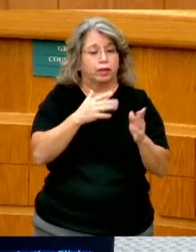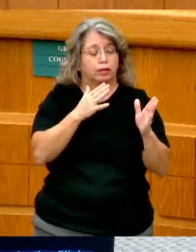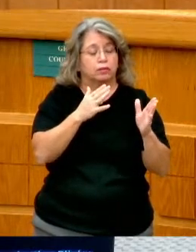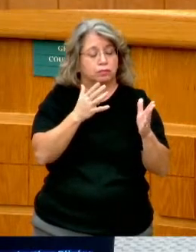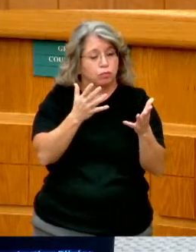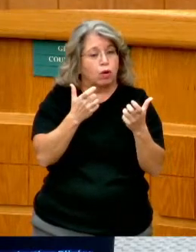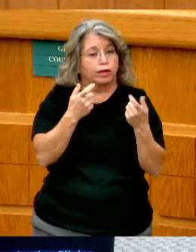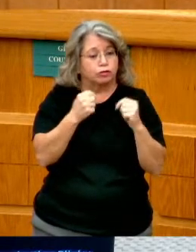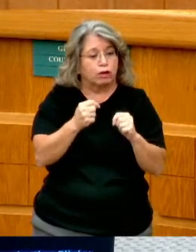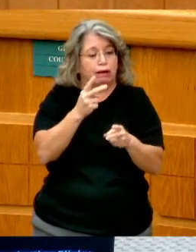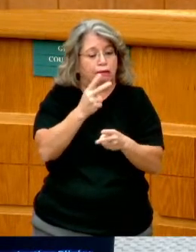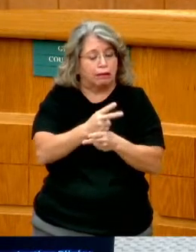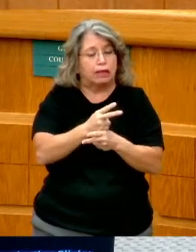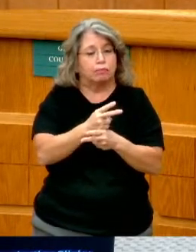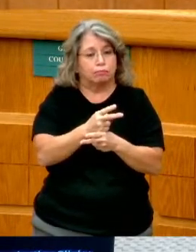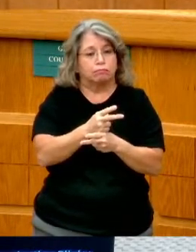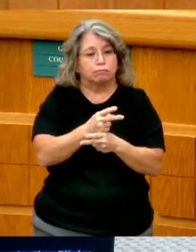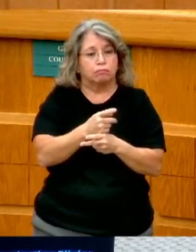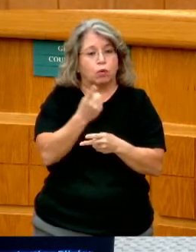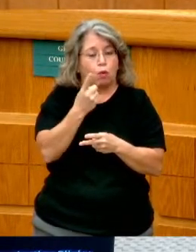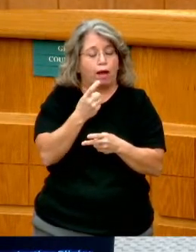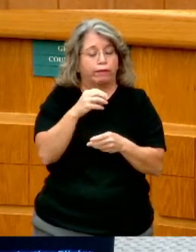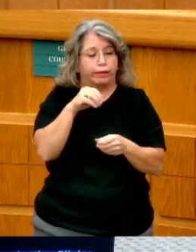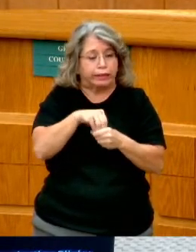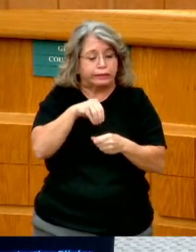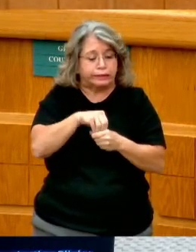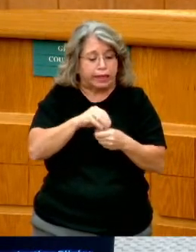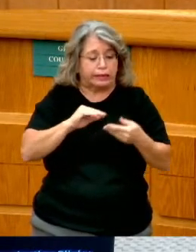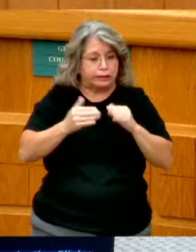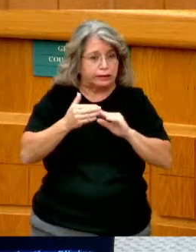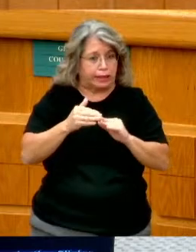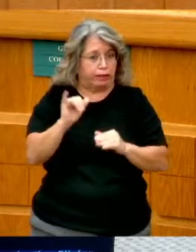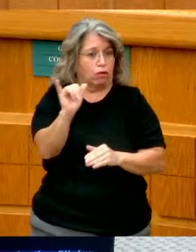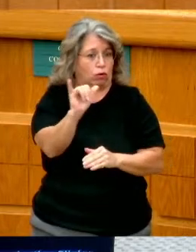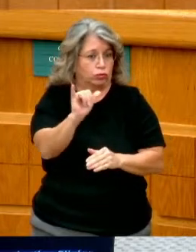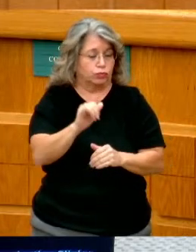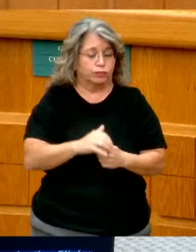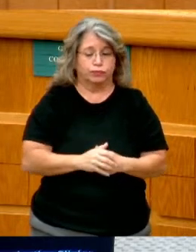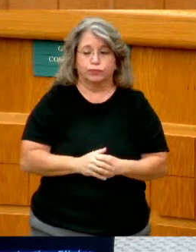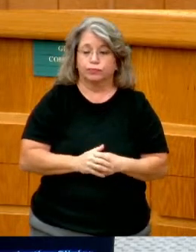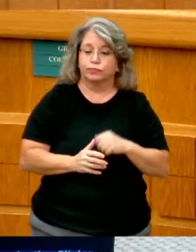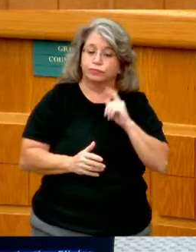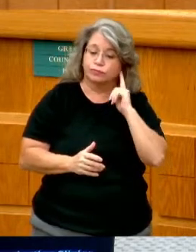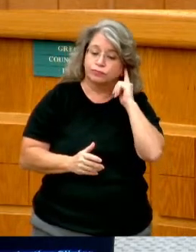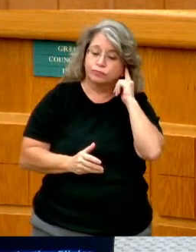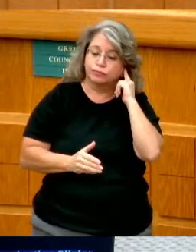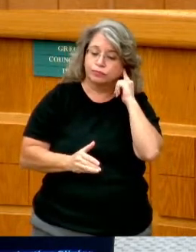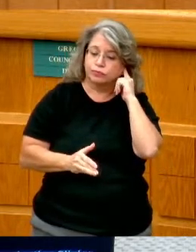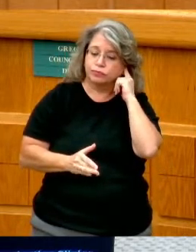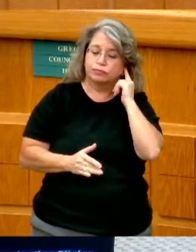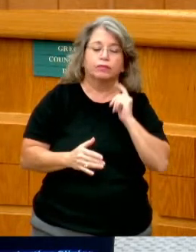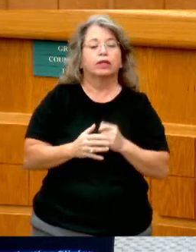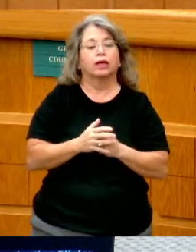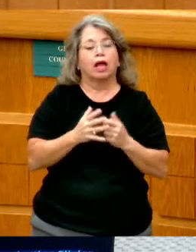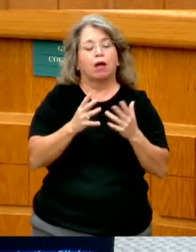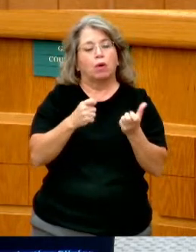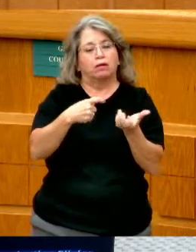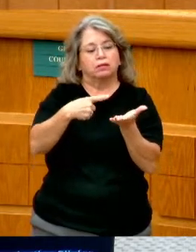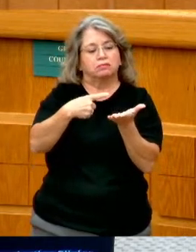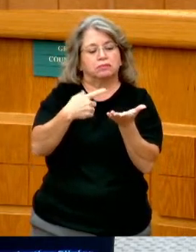limits as far as the vaccine drive is concerned. I'd like to touch a little on our Saving Our